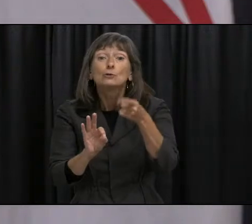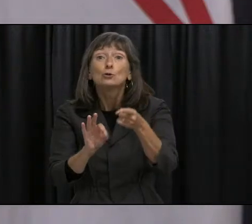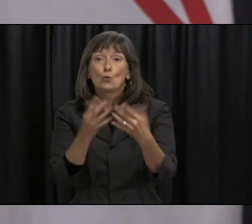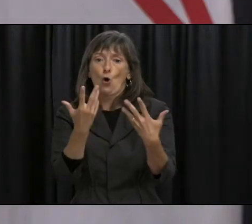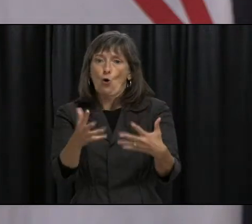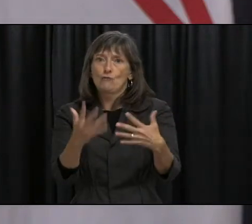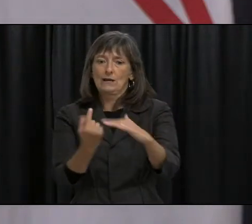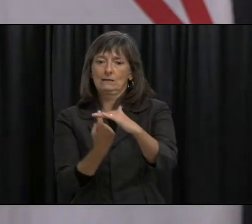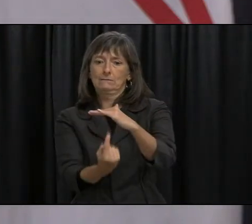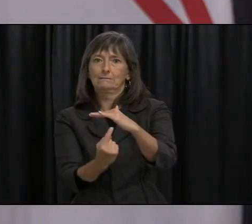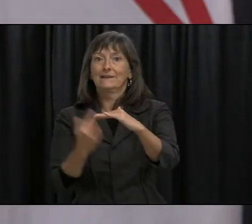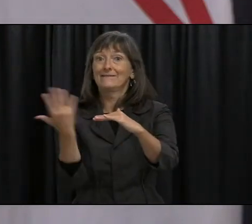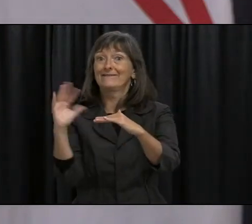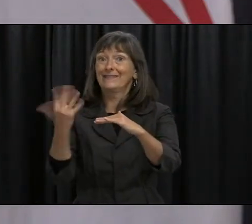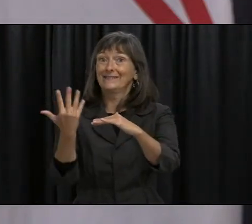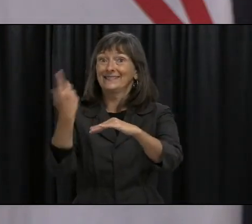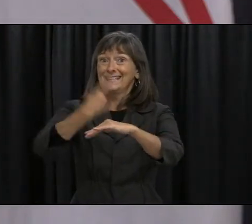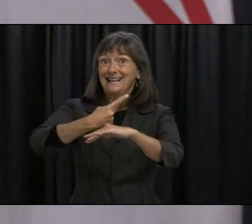5,